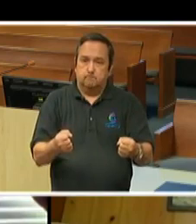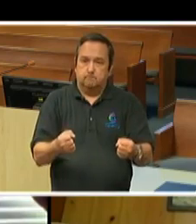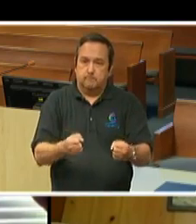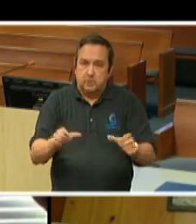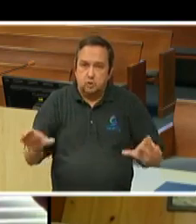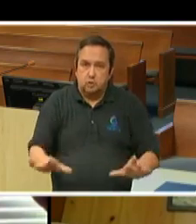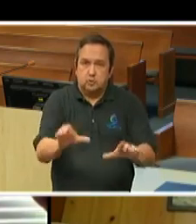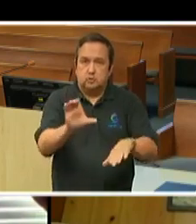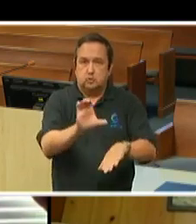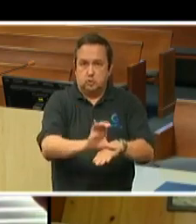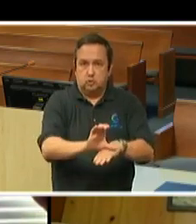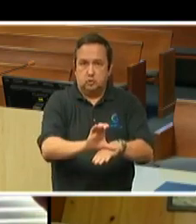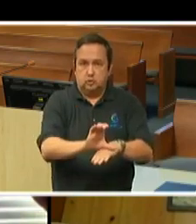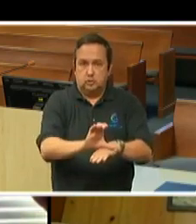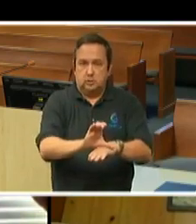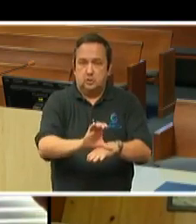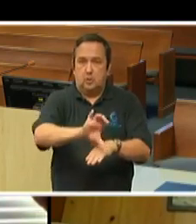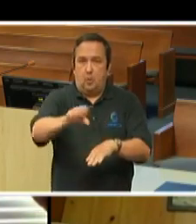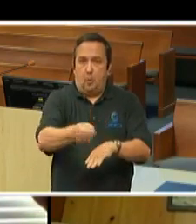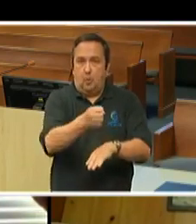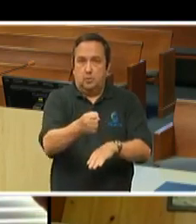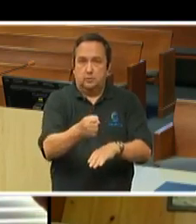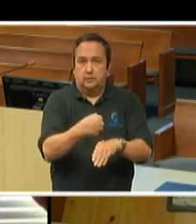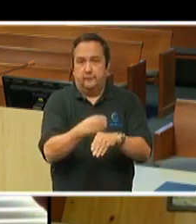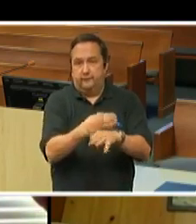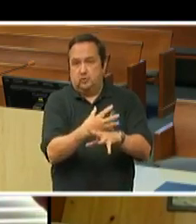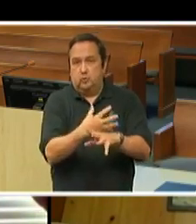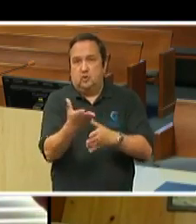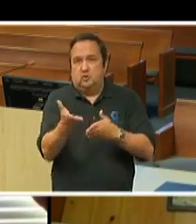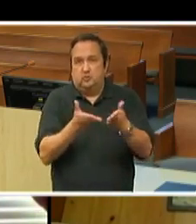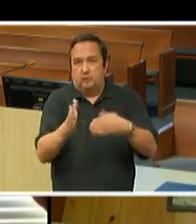encourage churches to hold virtual services and not